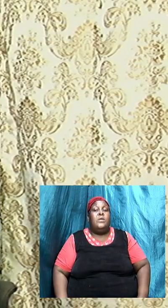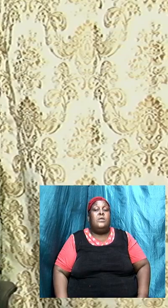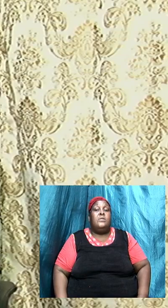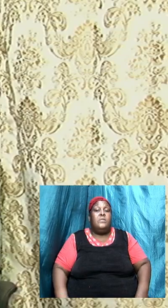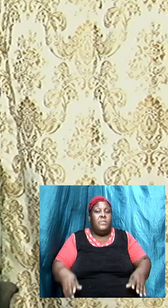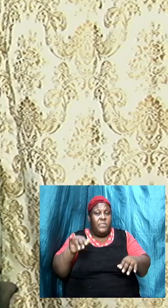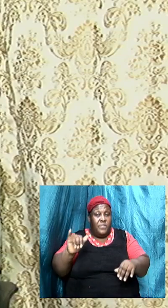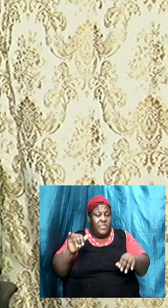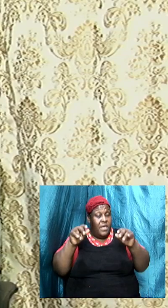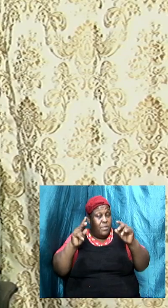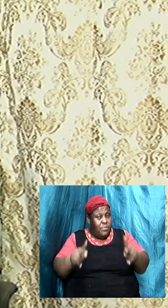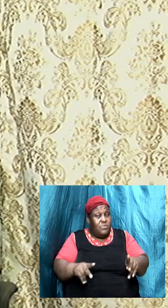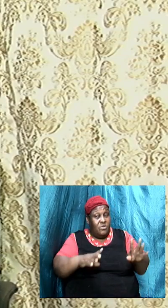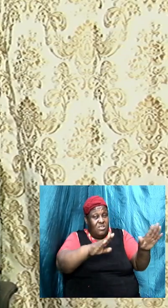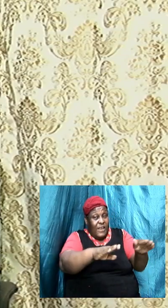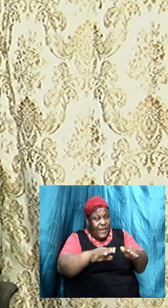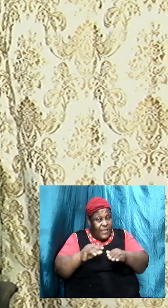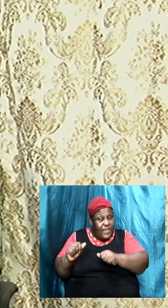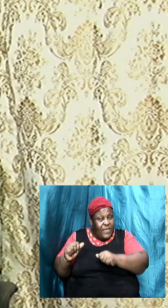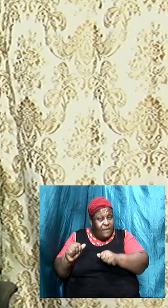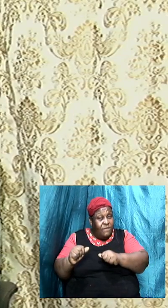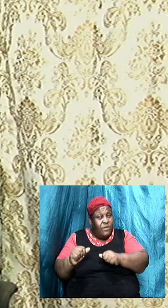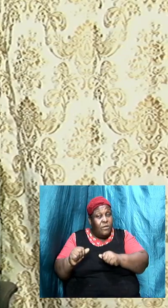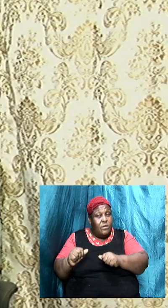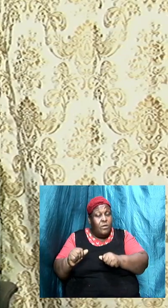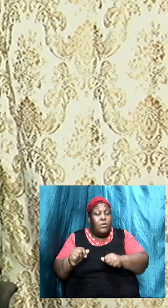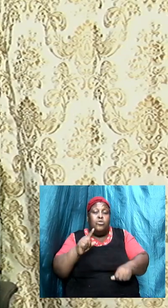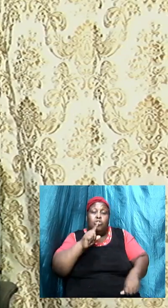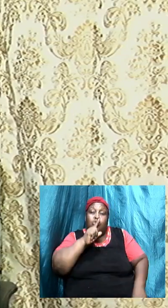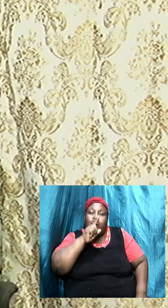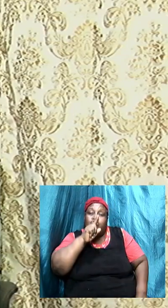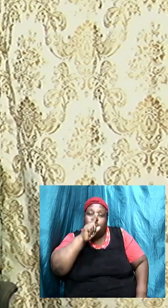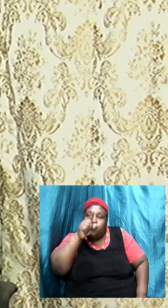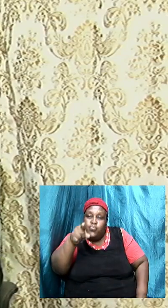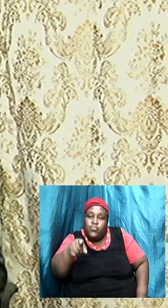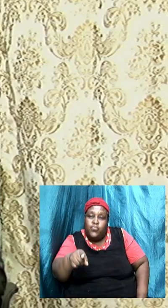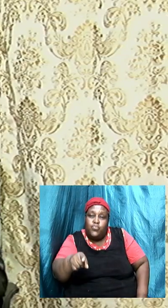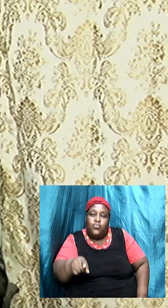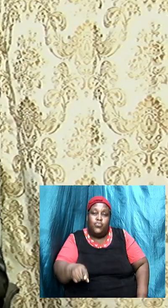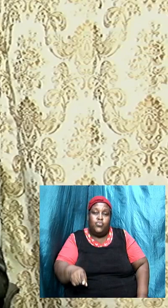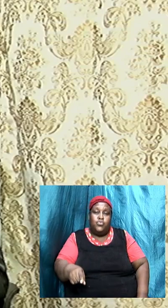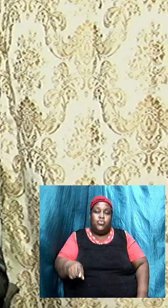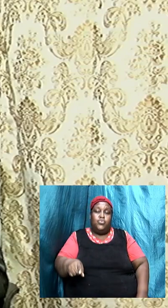to leave, turn his back, stop